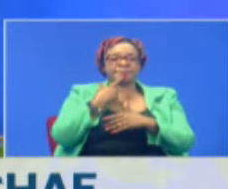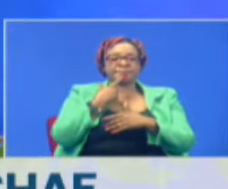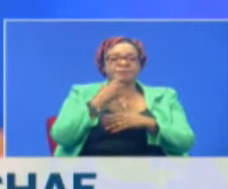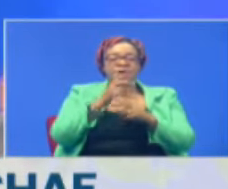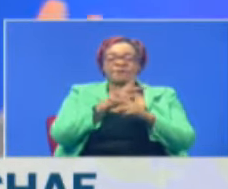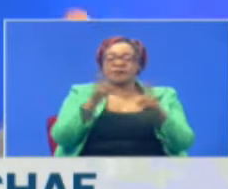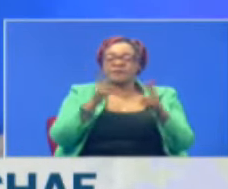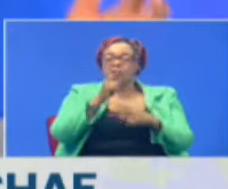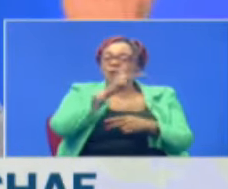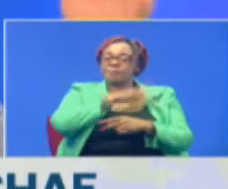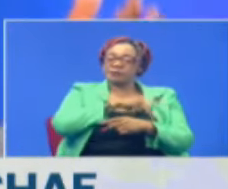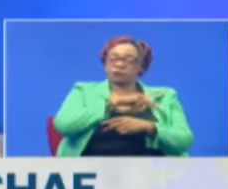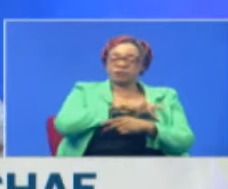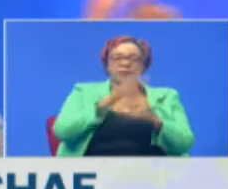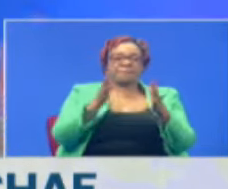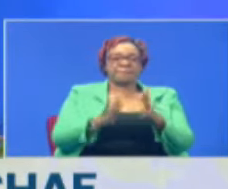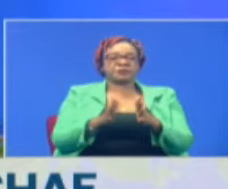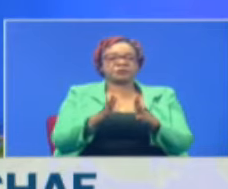also lacked